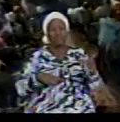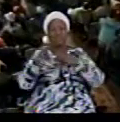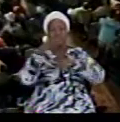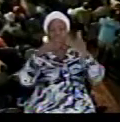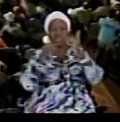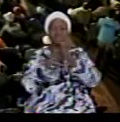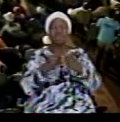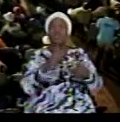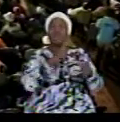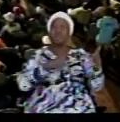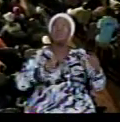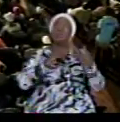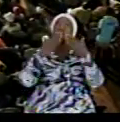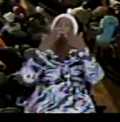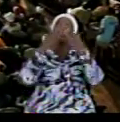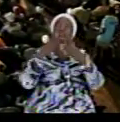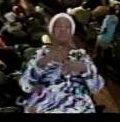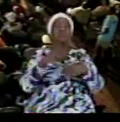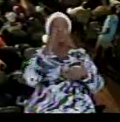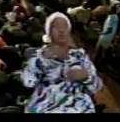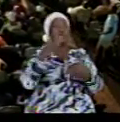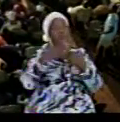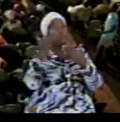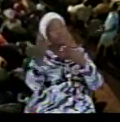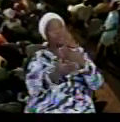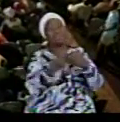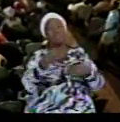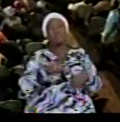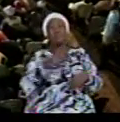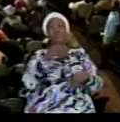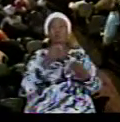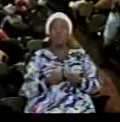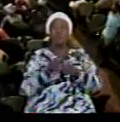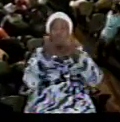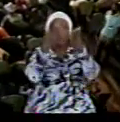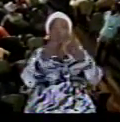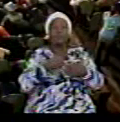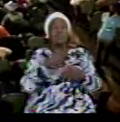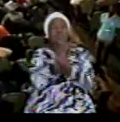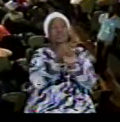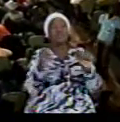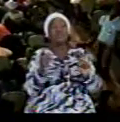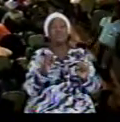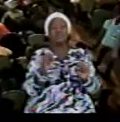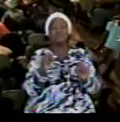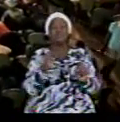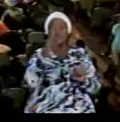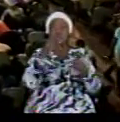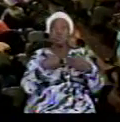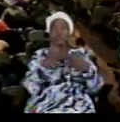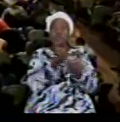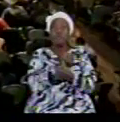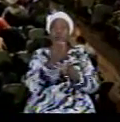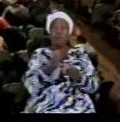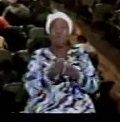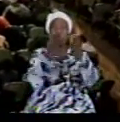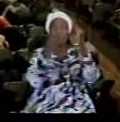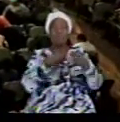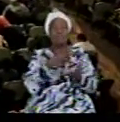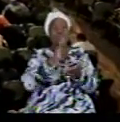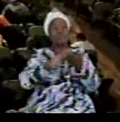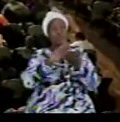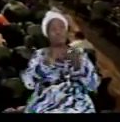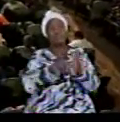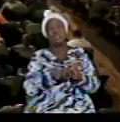I thank you. You have invited me. You have offered me salvation. You have offered me